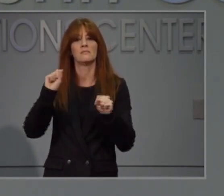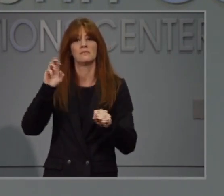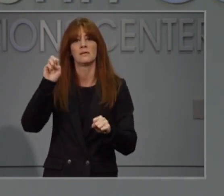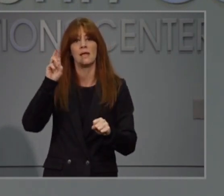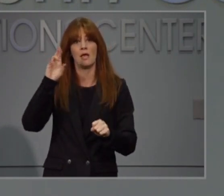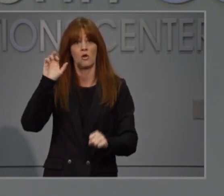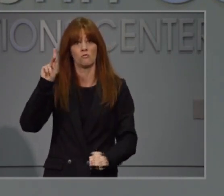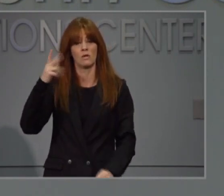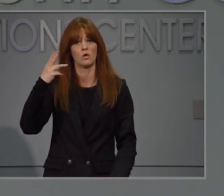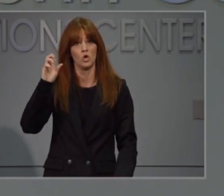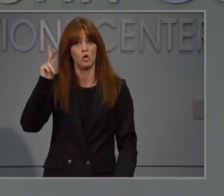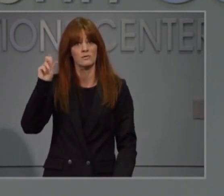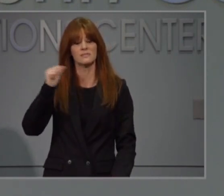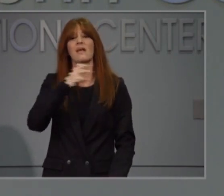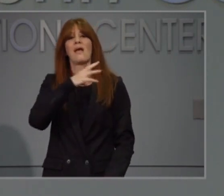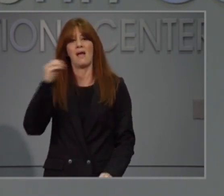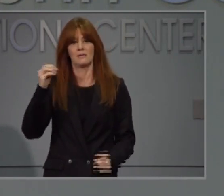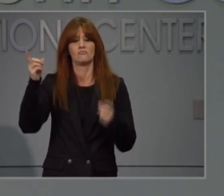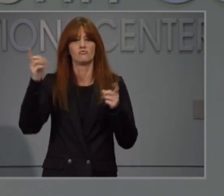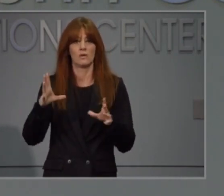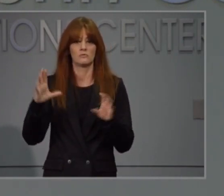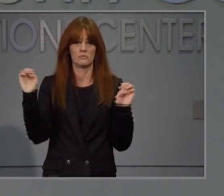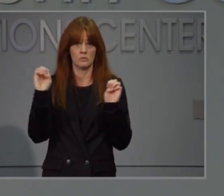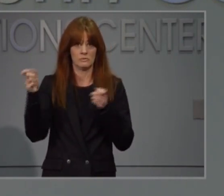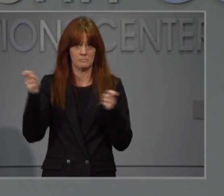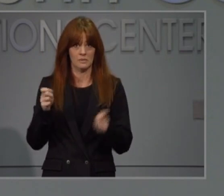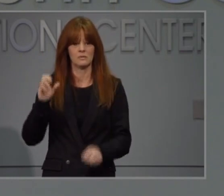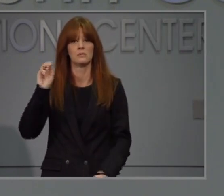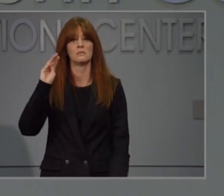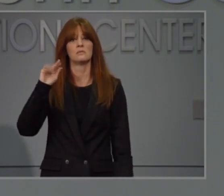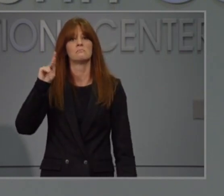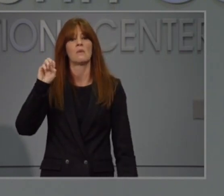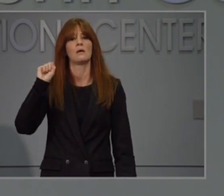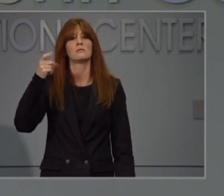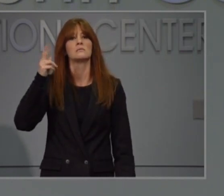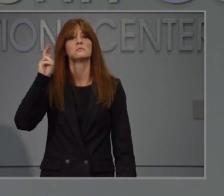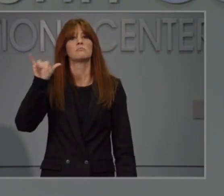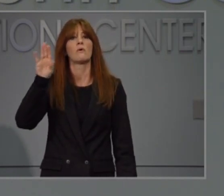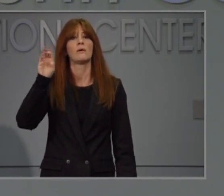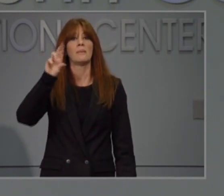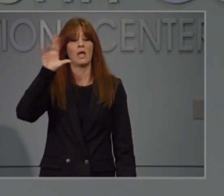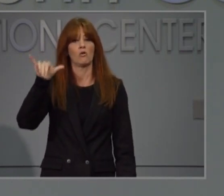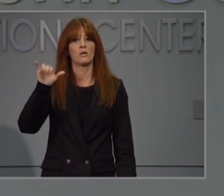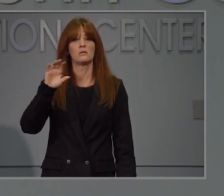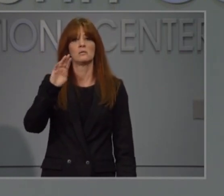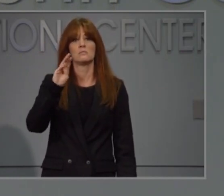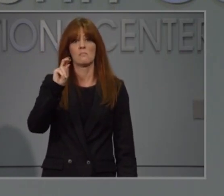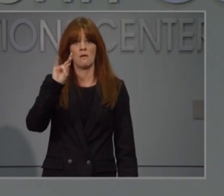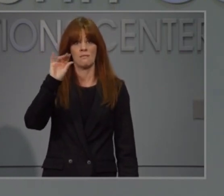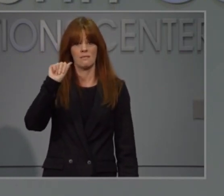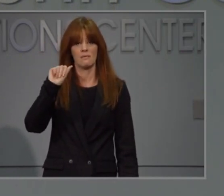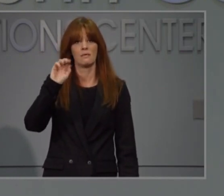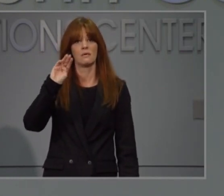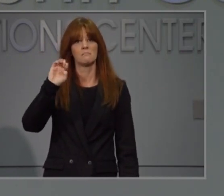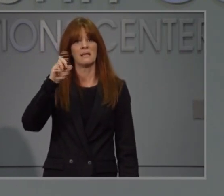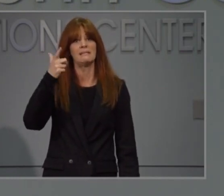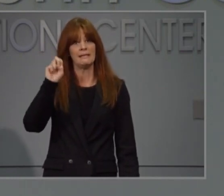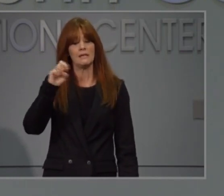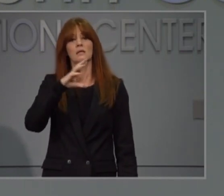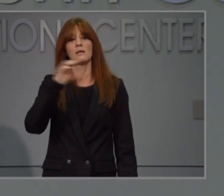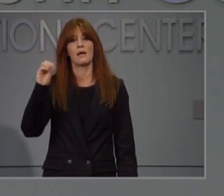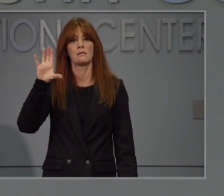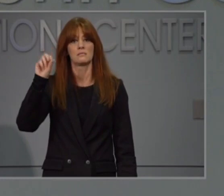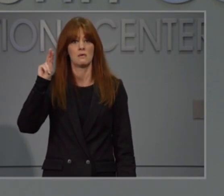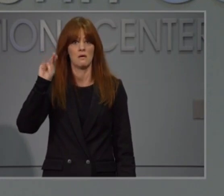Hooks, and our Director of Emergency Management, Mike Sprayberry. Monica McGee and Connie Jo Hutchinson